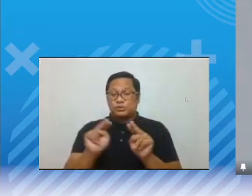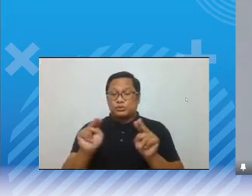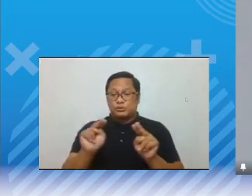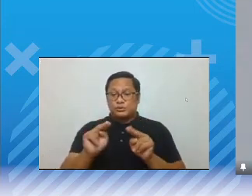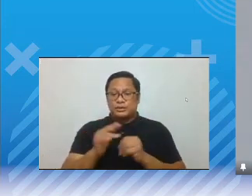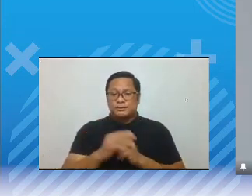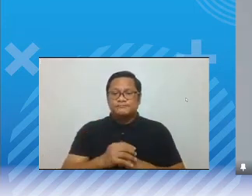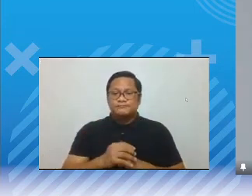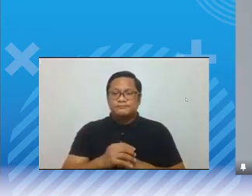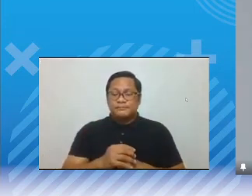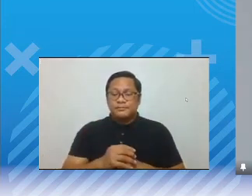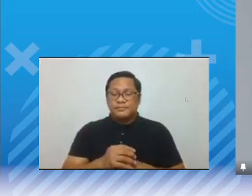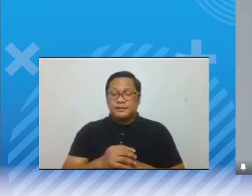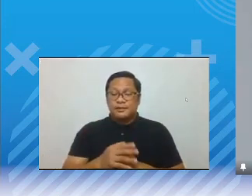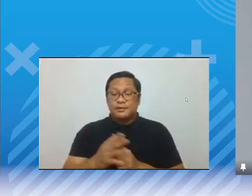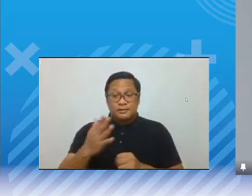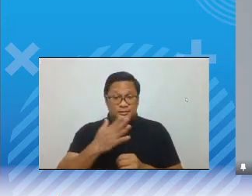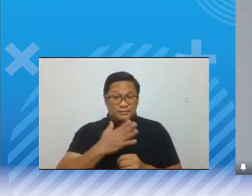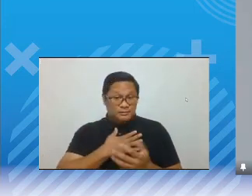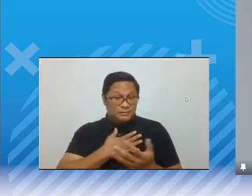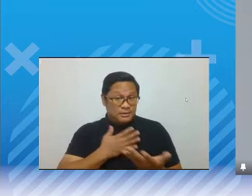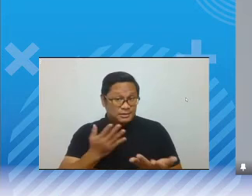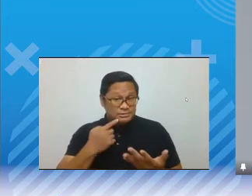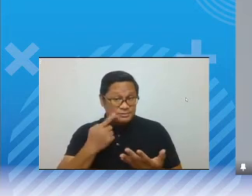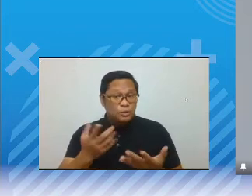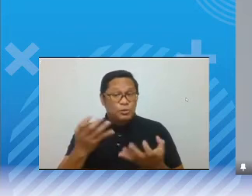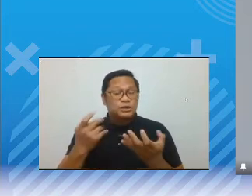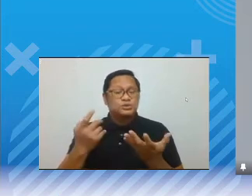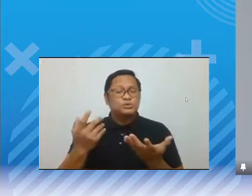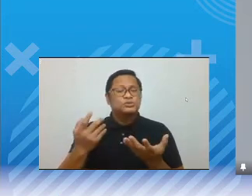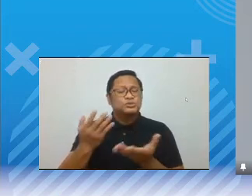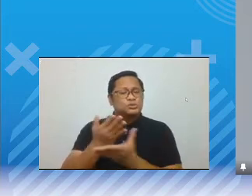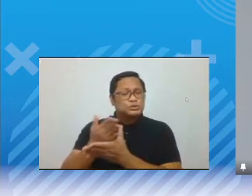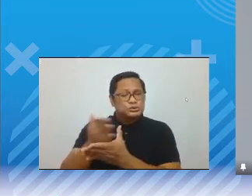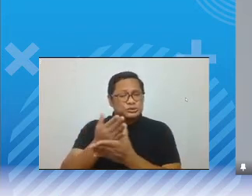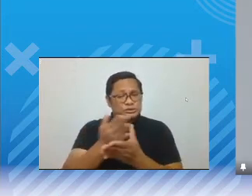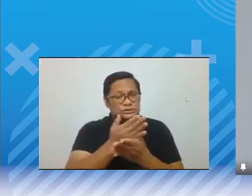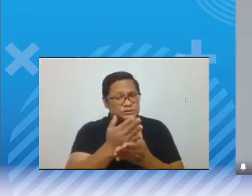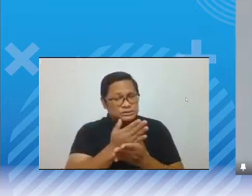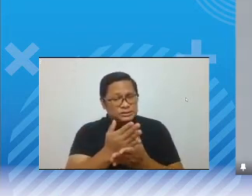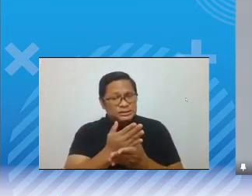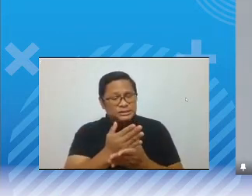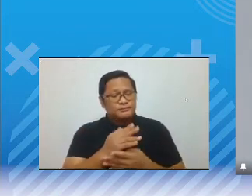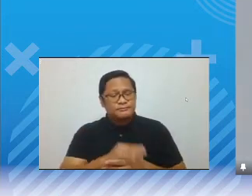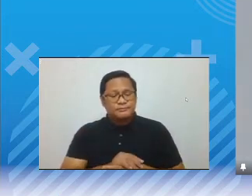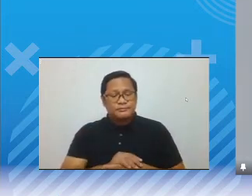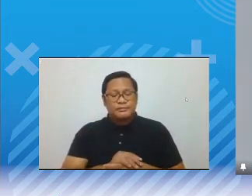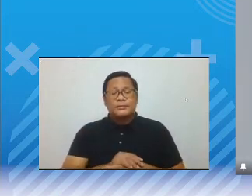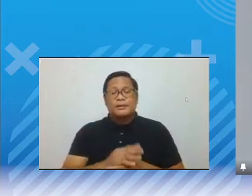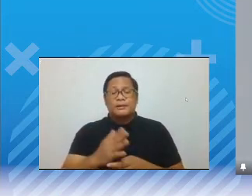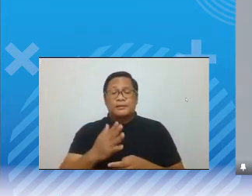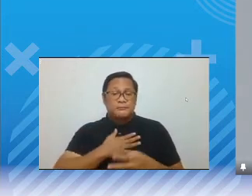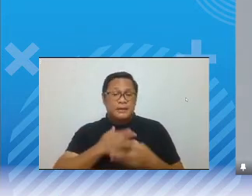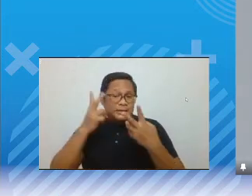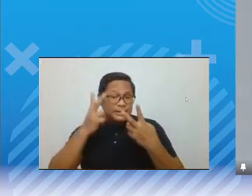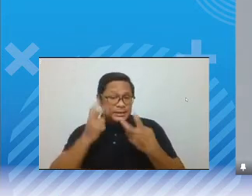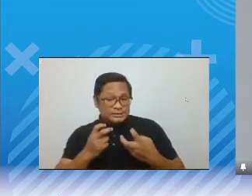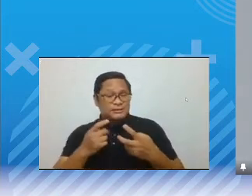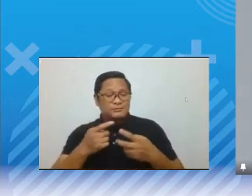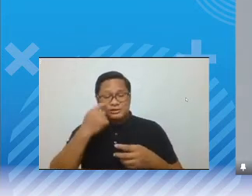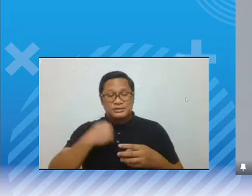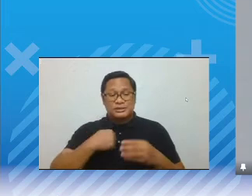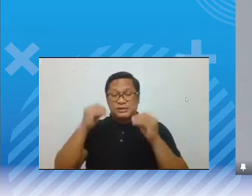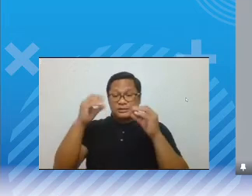So my role for today is I would like to share some of my insights as a teacher from